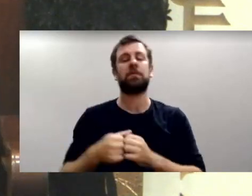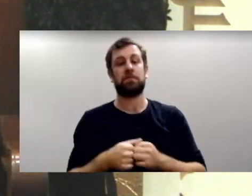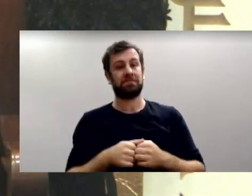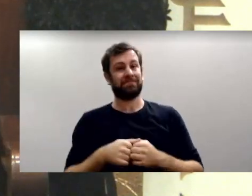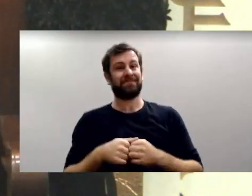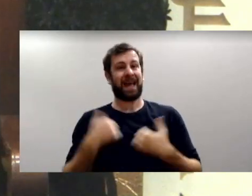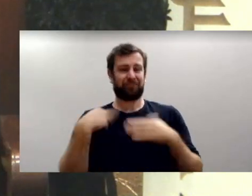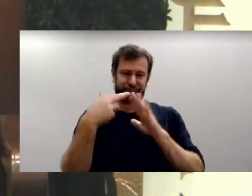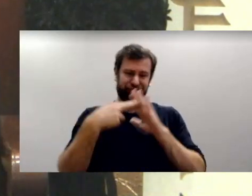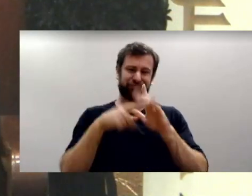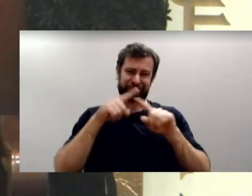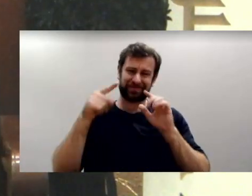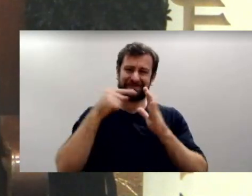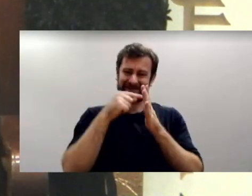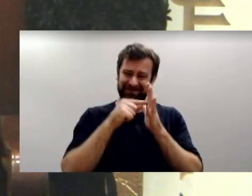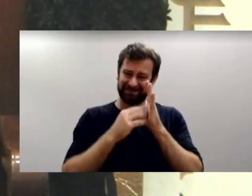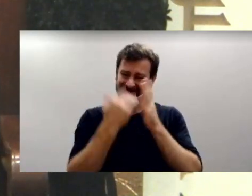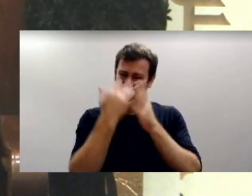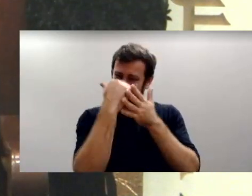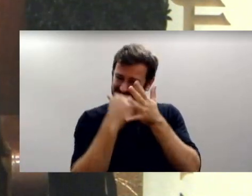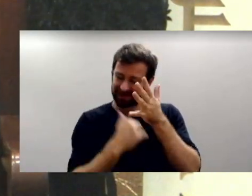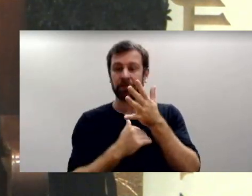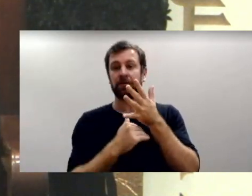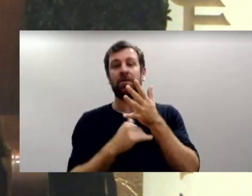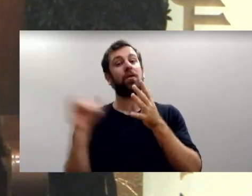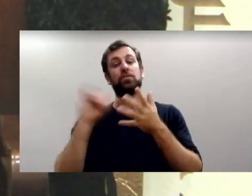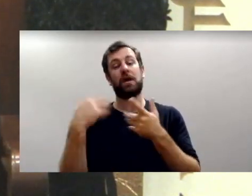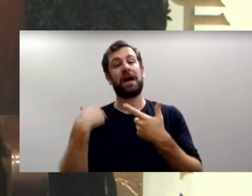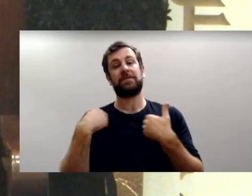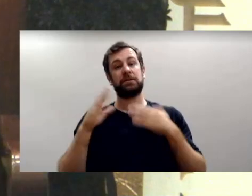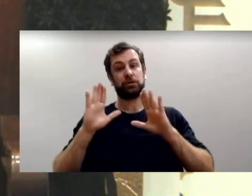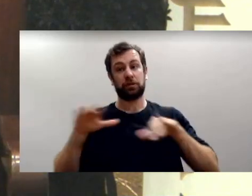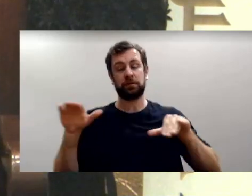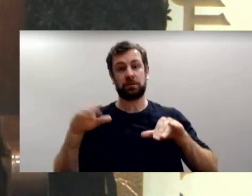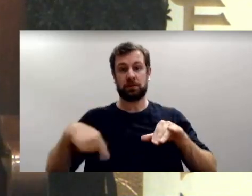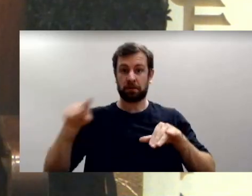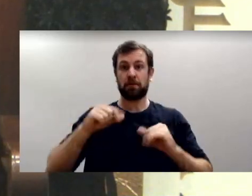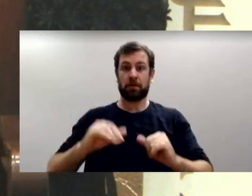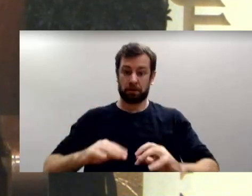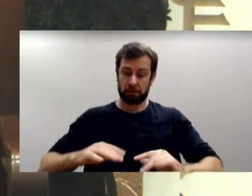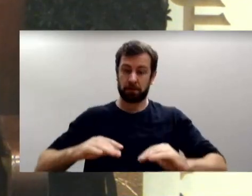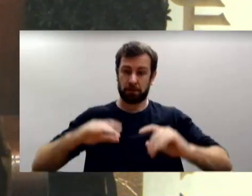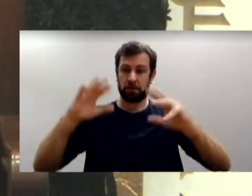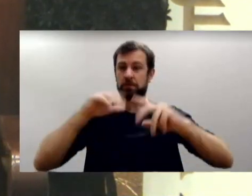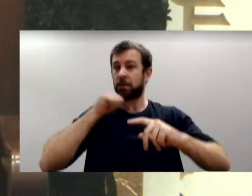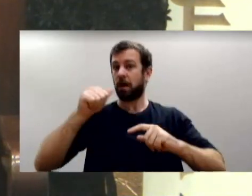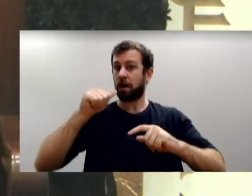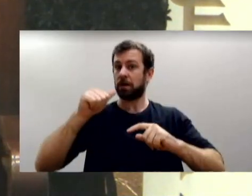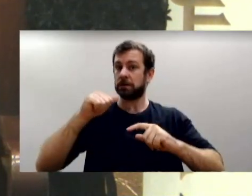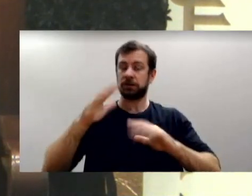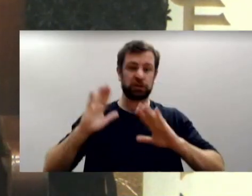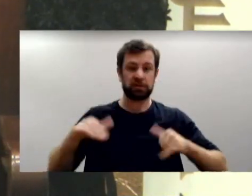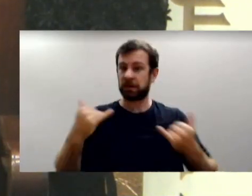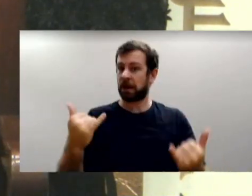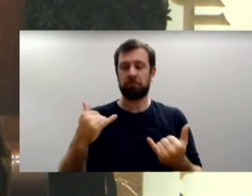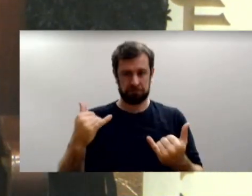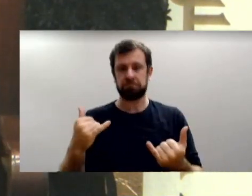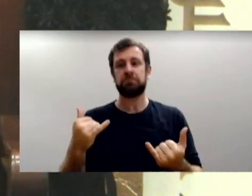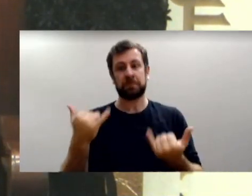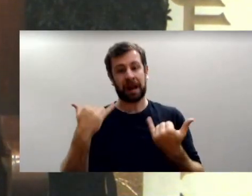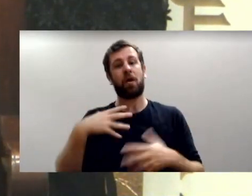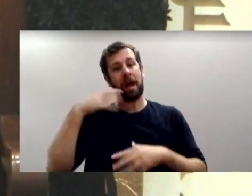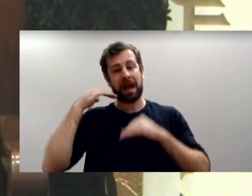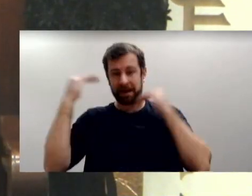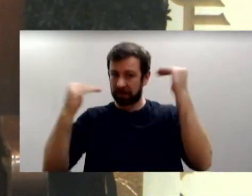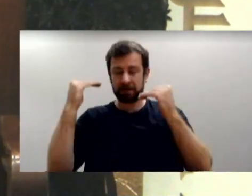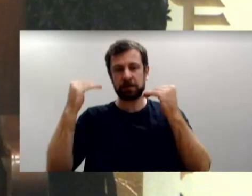And also, for example, when it comes to the children who are now growing up, they are not yet baligh, but now they have the sense